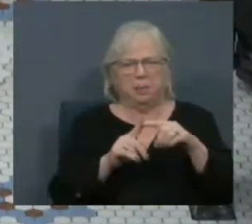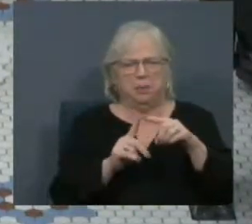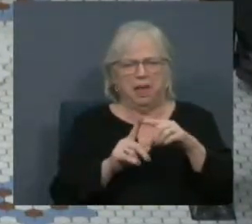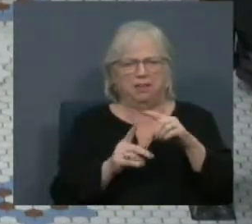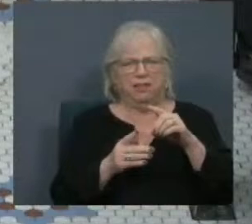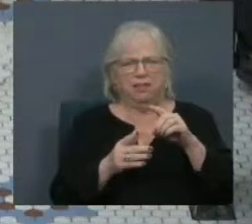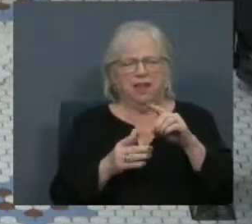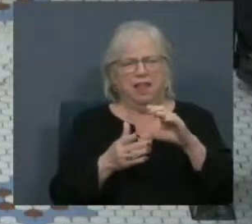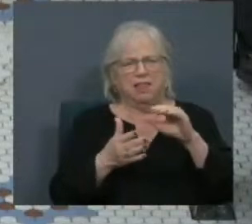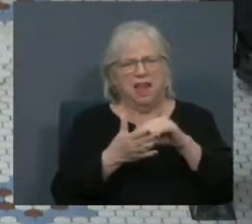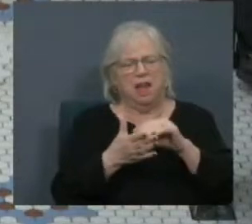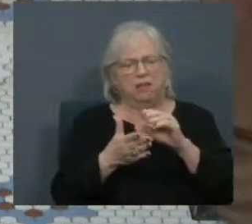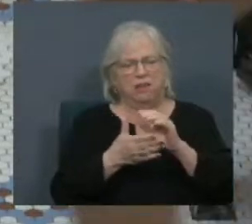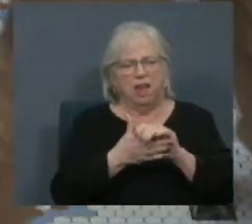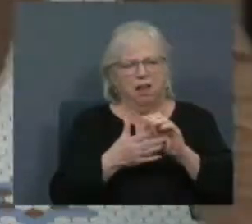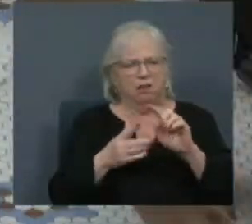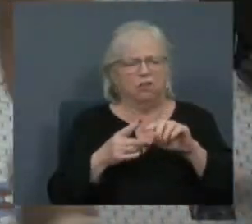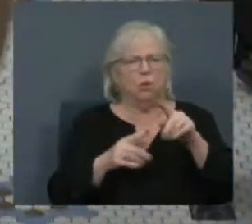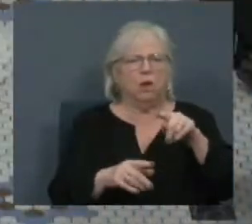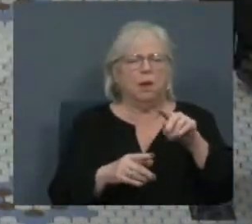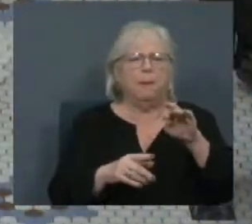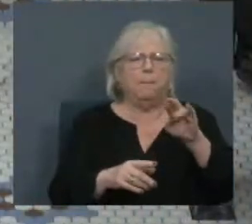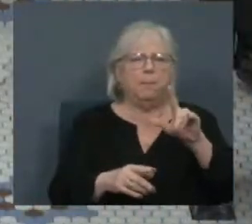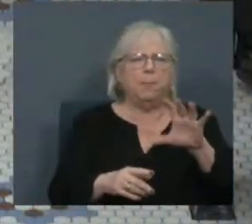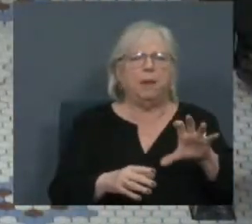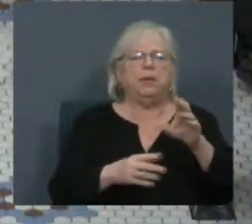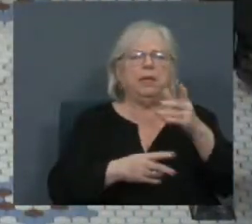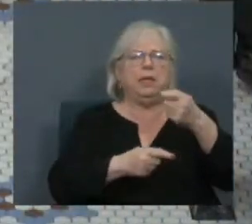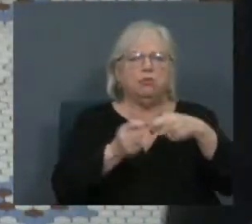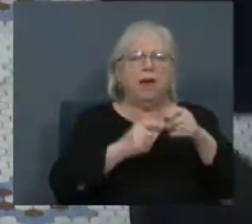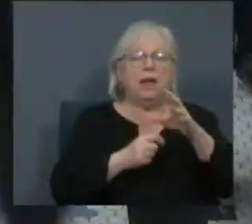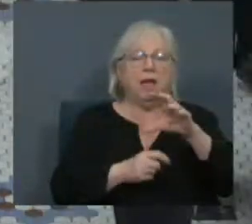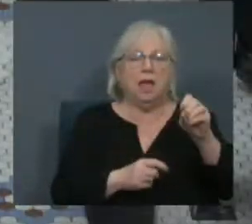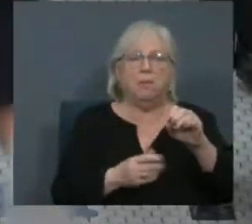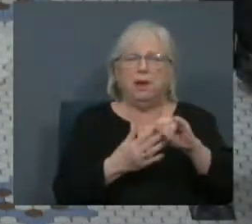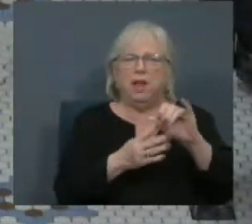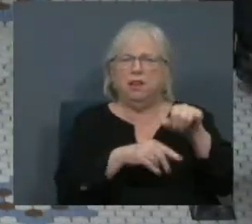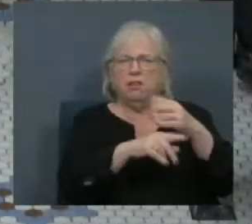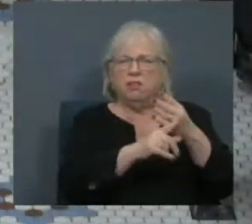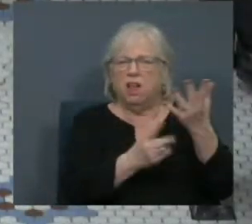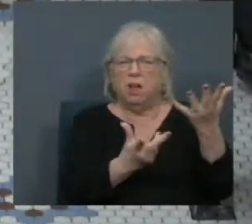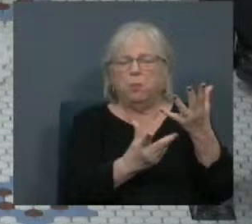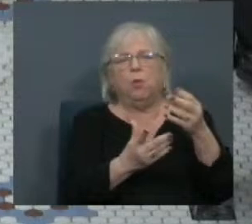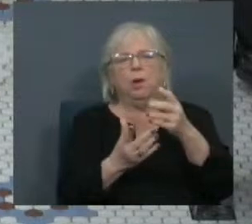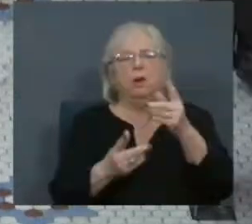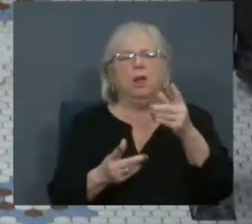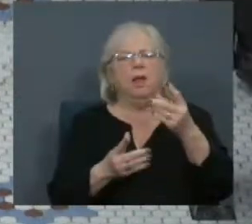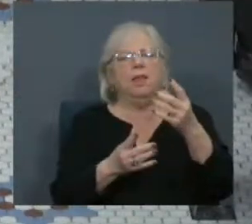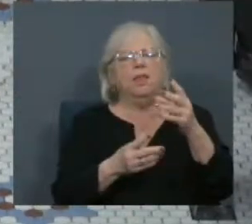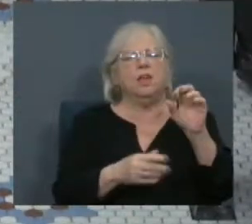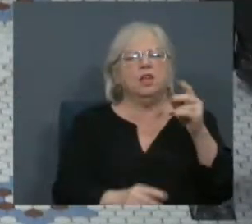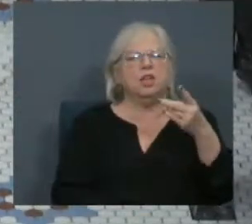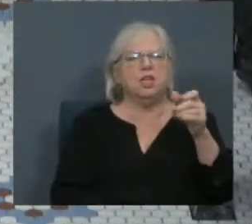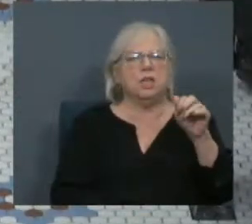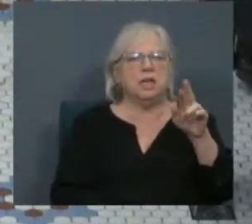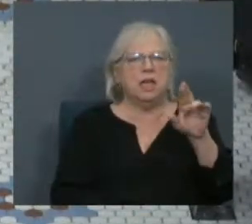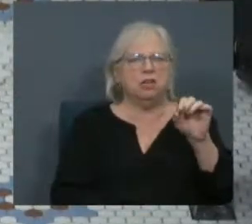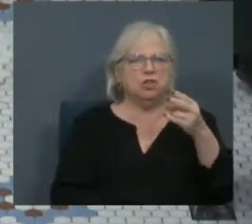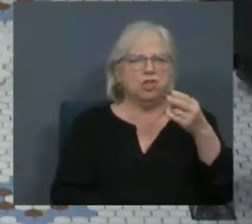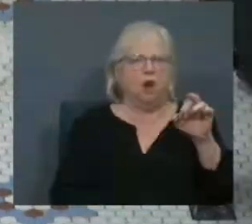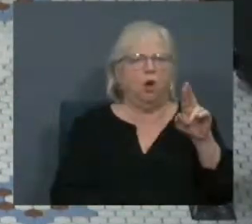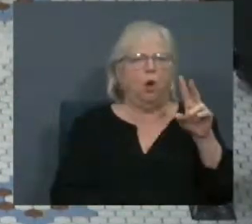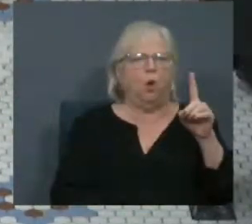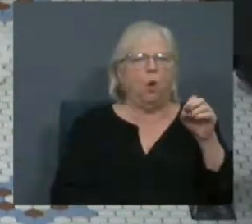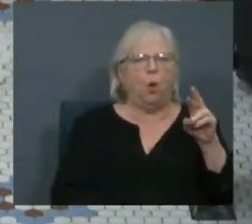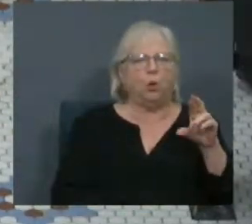to a publicly traded company whose only job is to give the shareholders money, we're not protecting our citizens. We're protecting